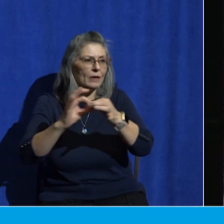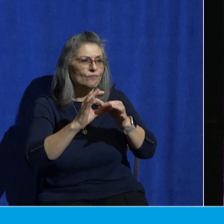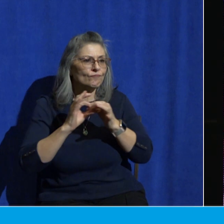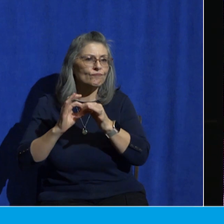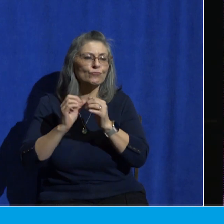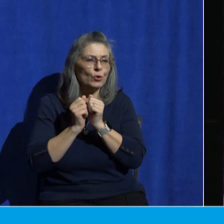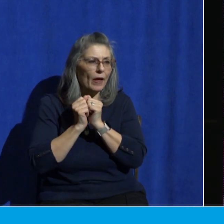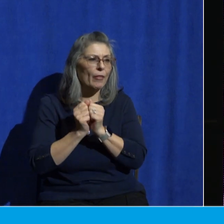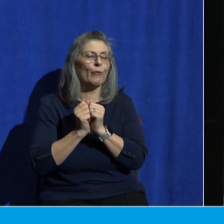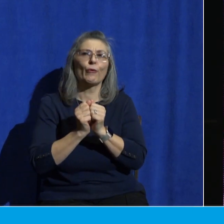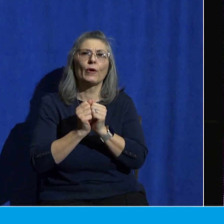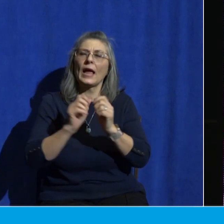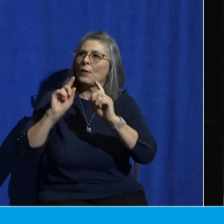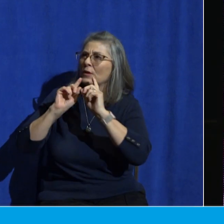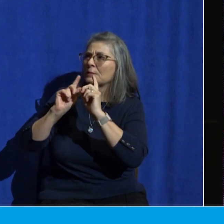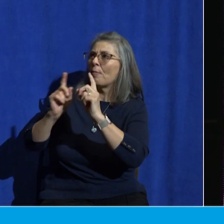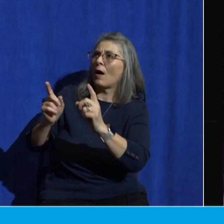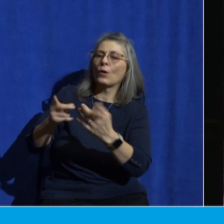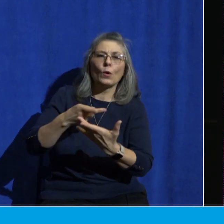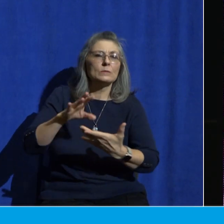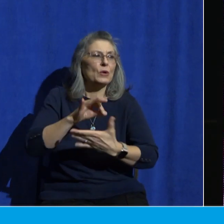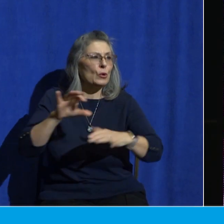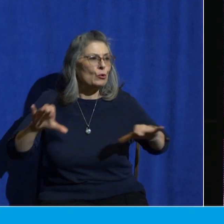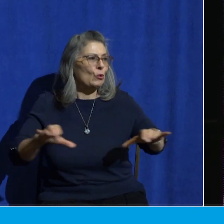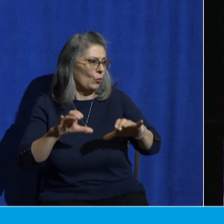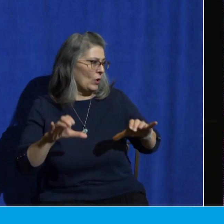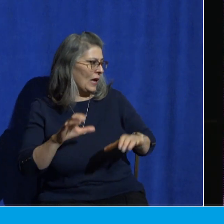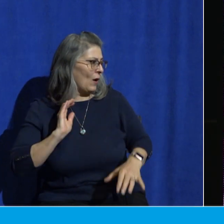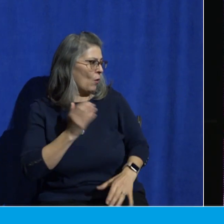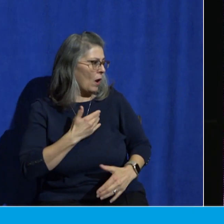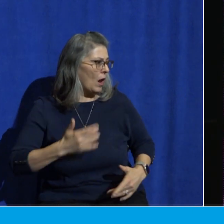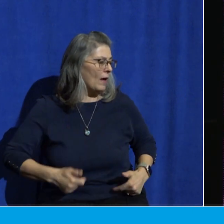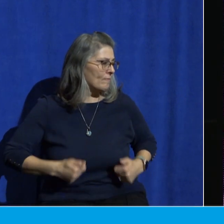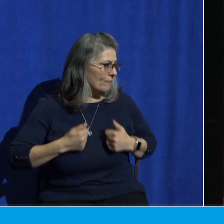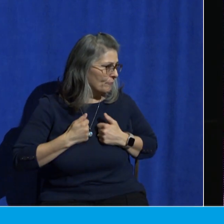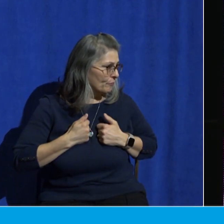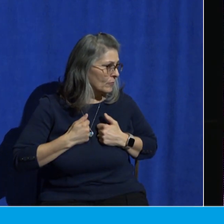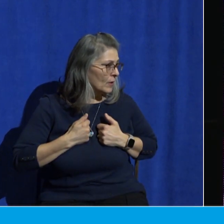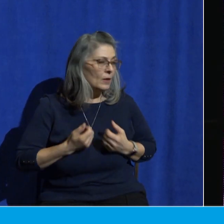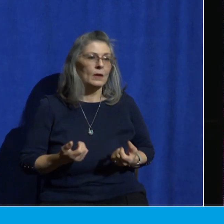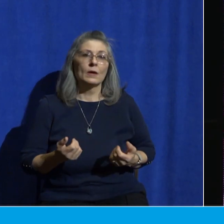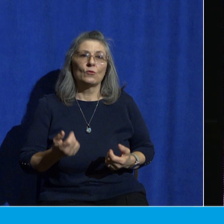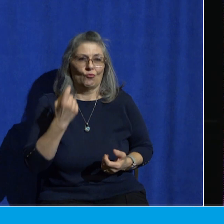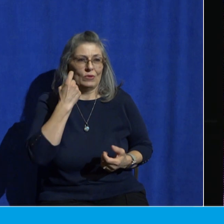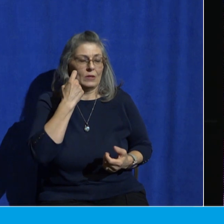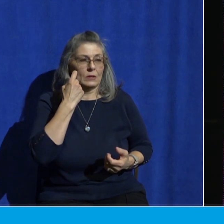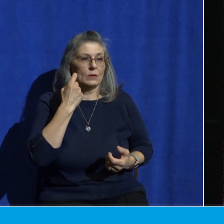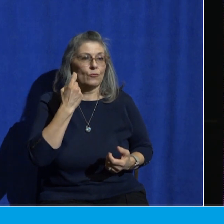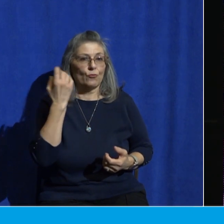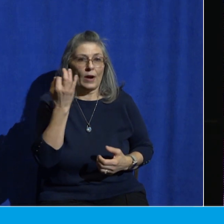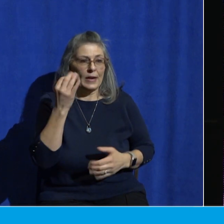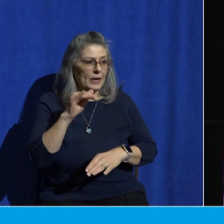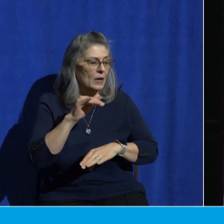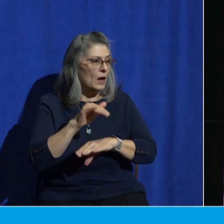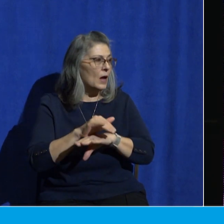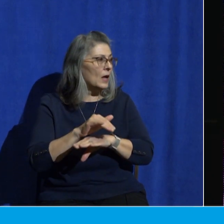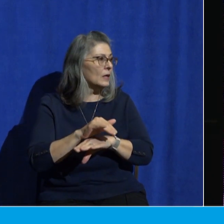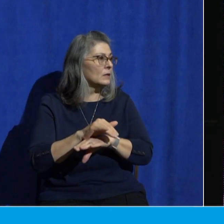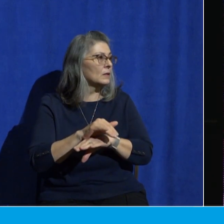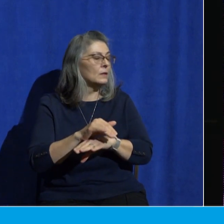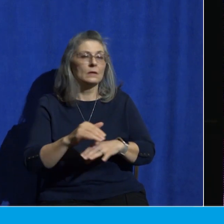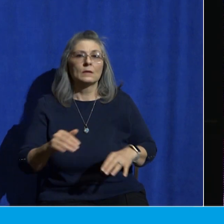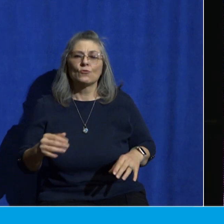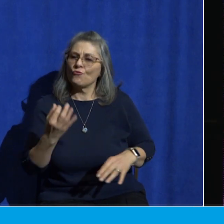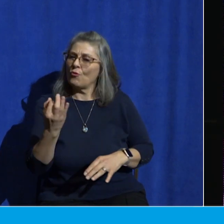on Friday night for a prayer gathering here at Tyson's from across our locations, and the Spirit of God led